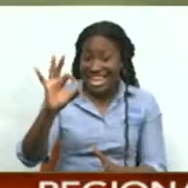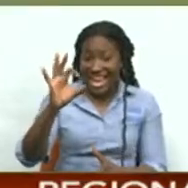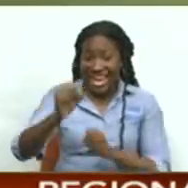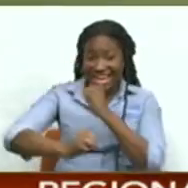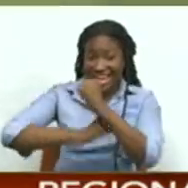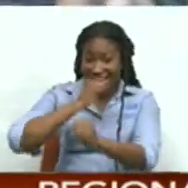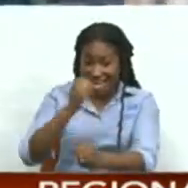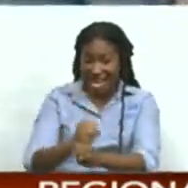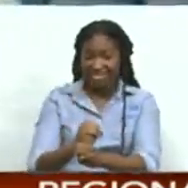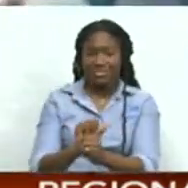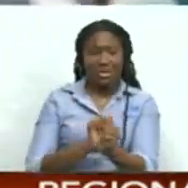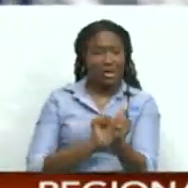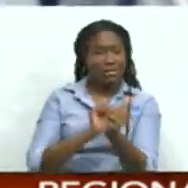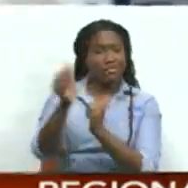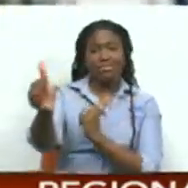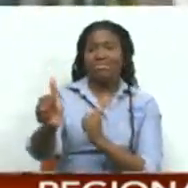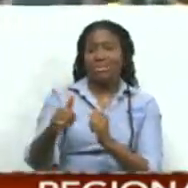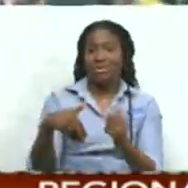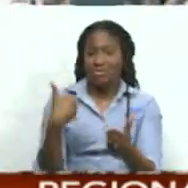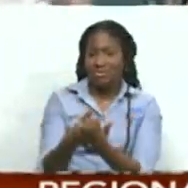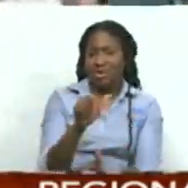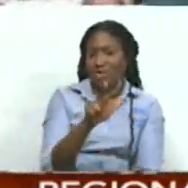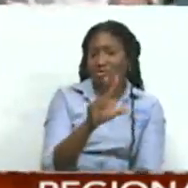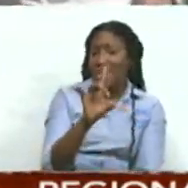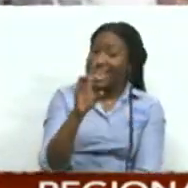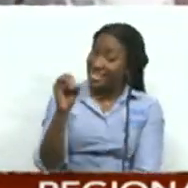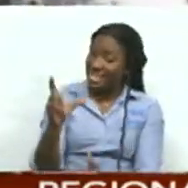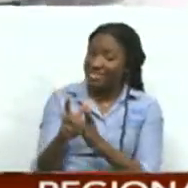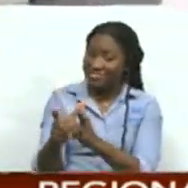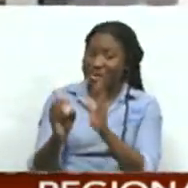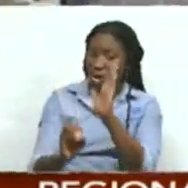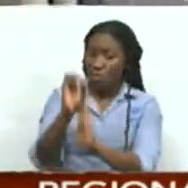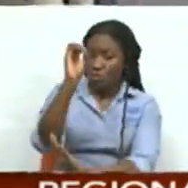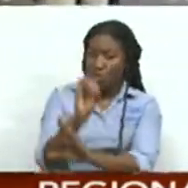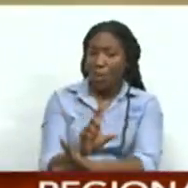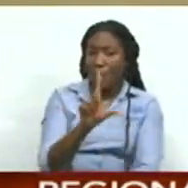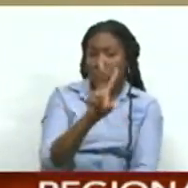that score with 380 in October of 2003.